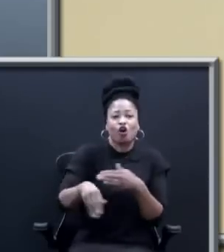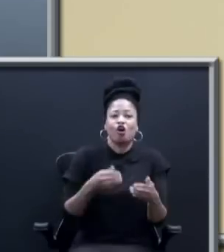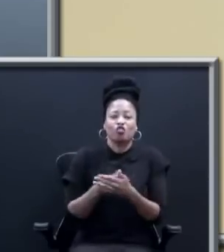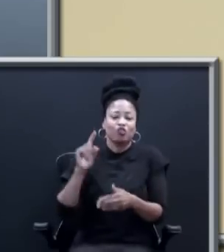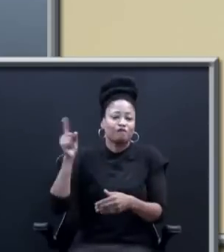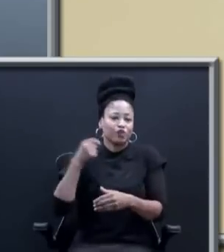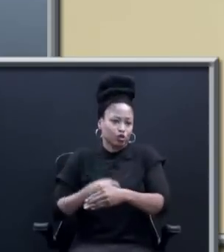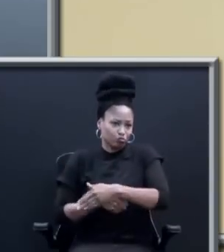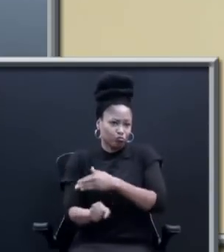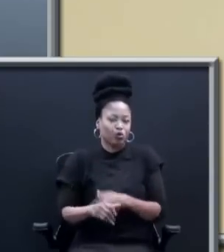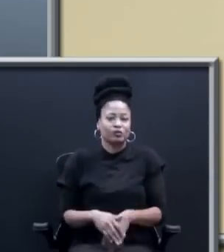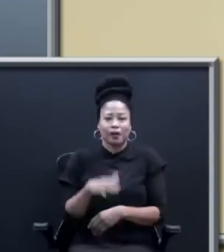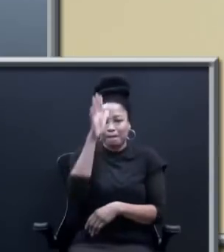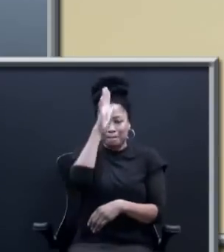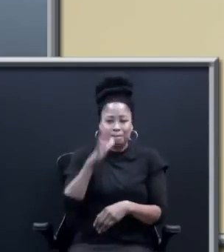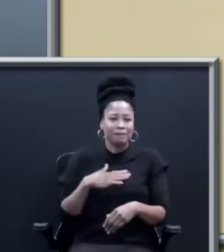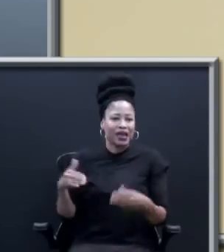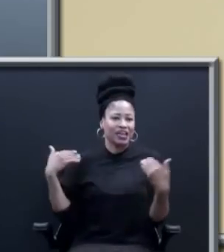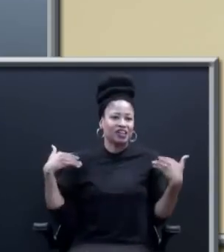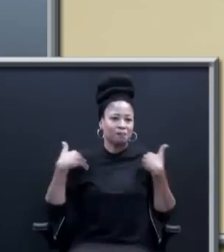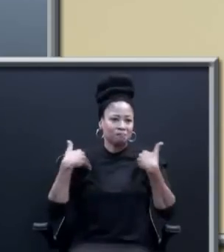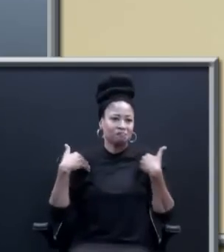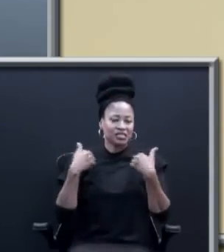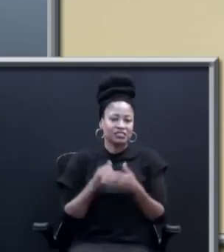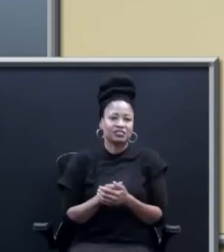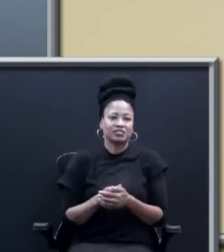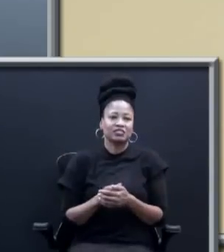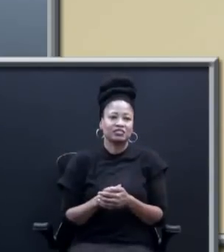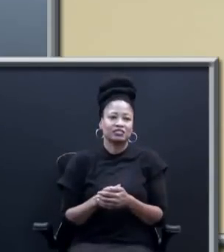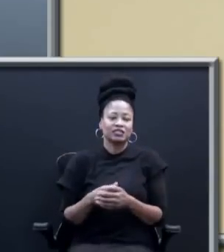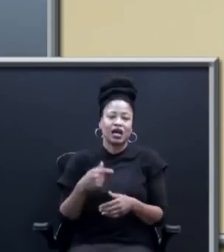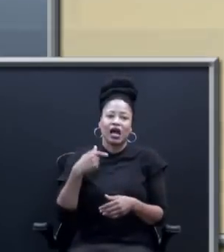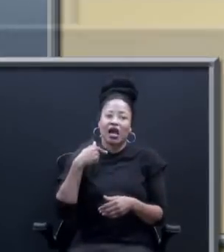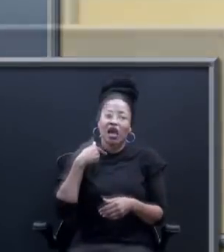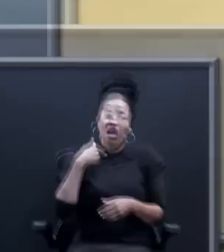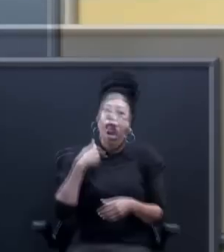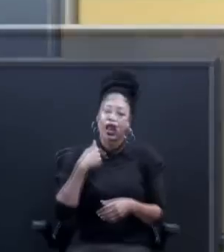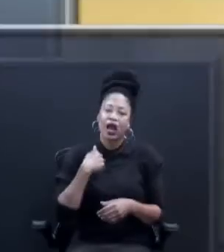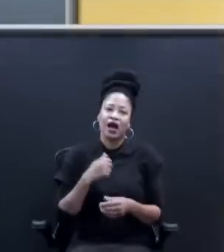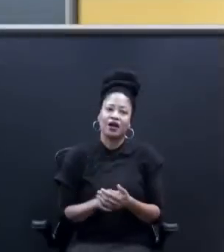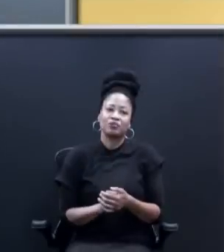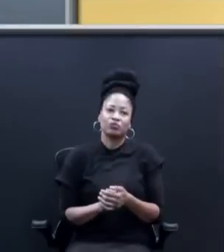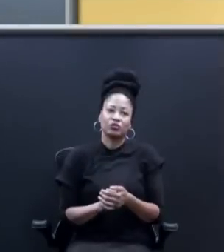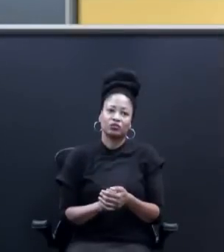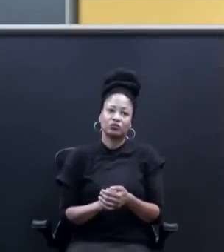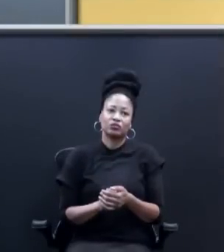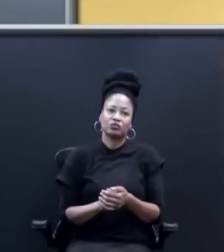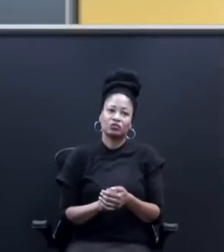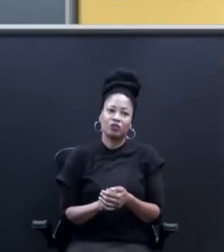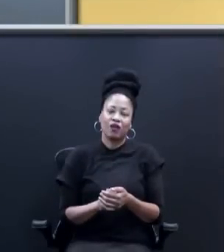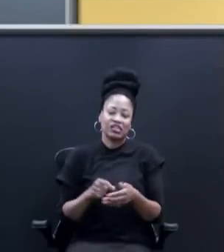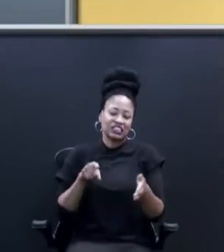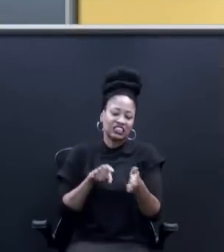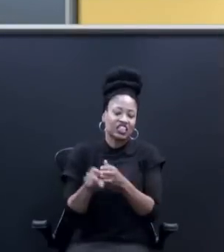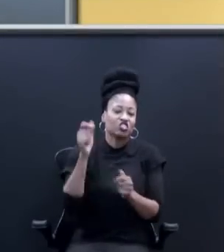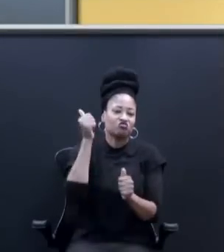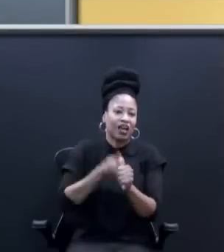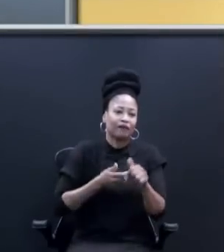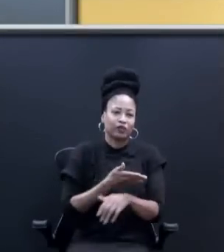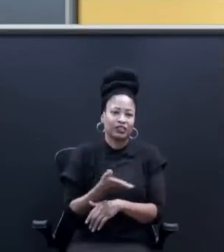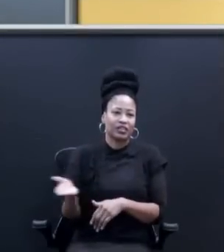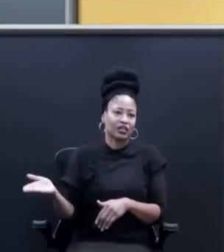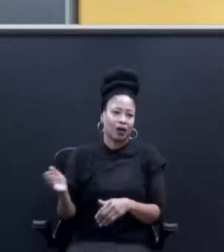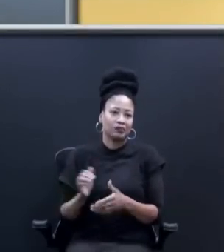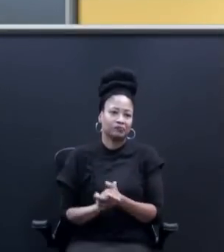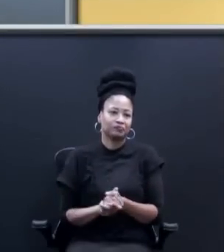against all the gods of Egypt, I will execute judgment. I am the Lord. So the Lord is going to come through and kill everything. Mm-hmm. You're going to